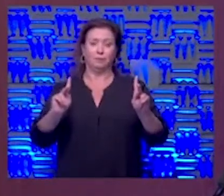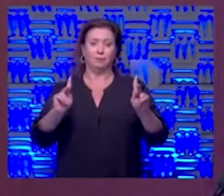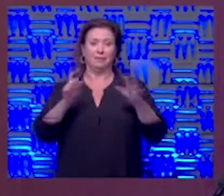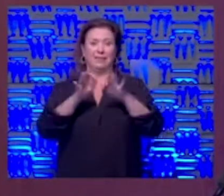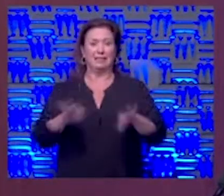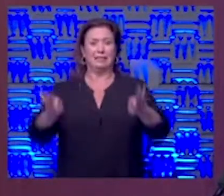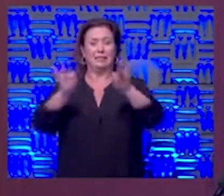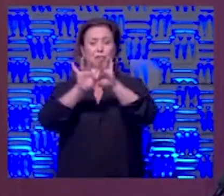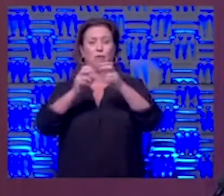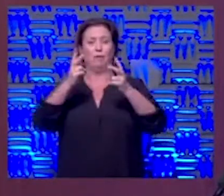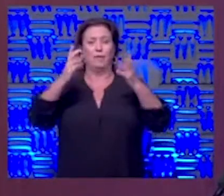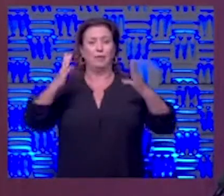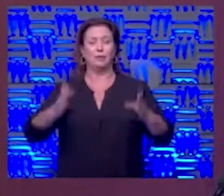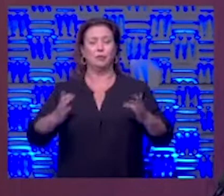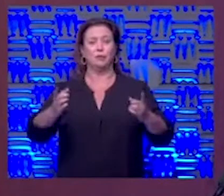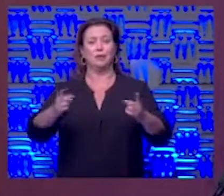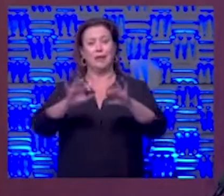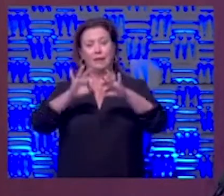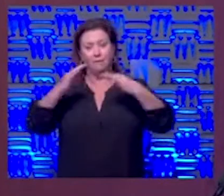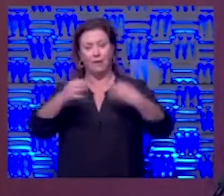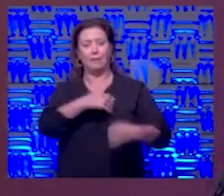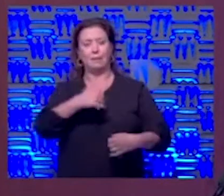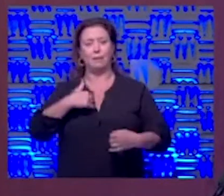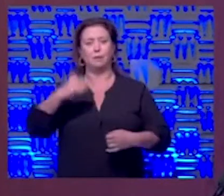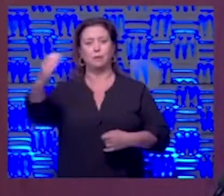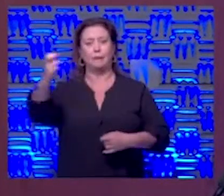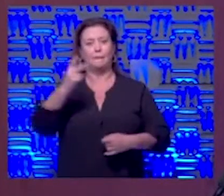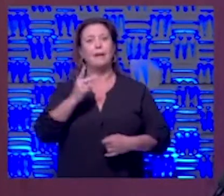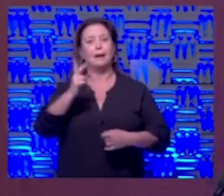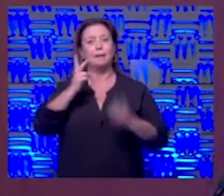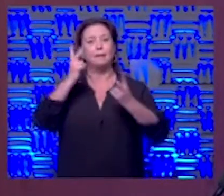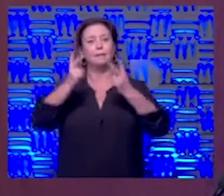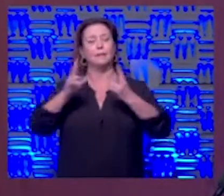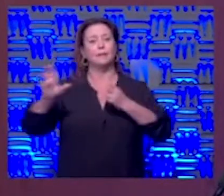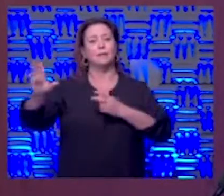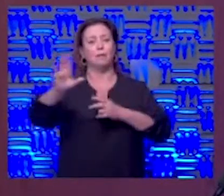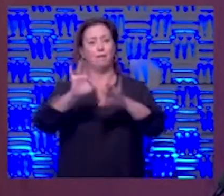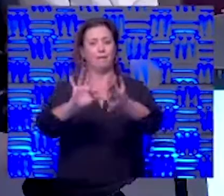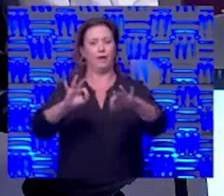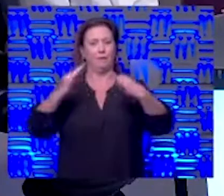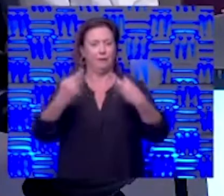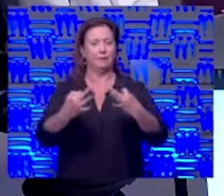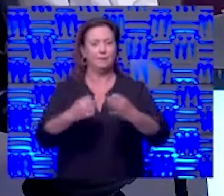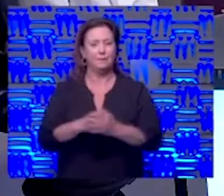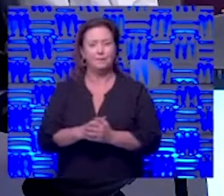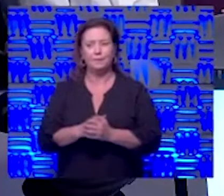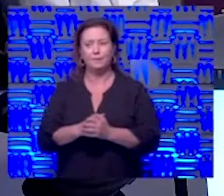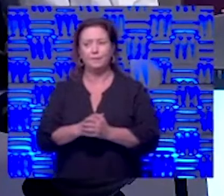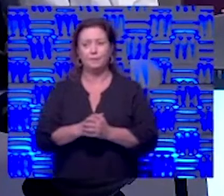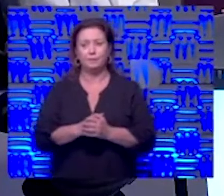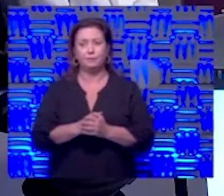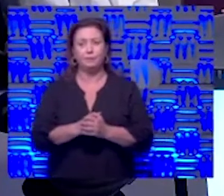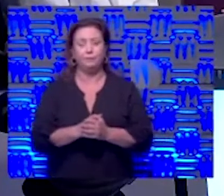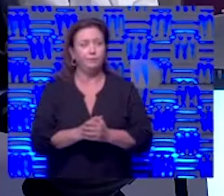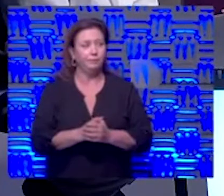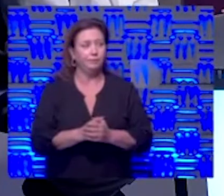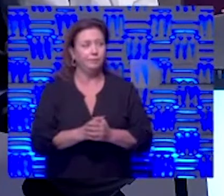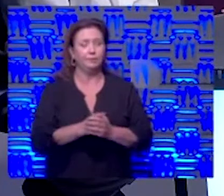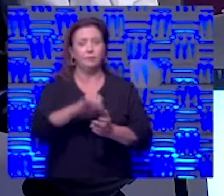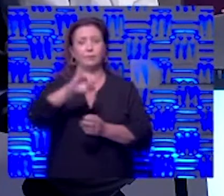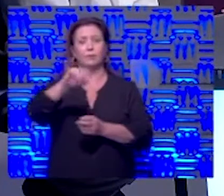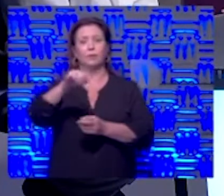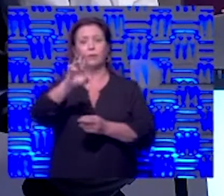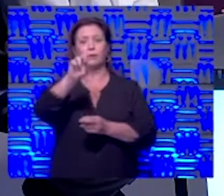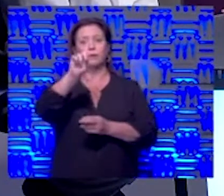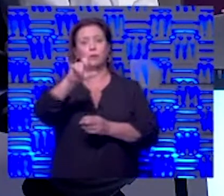essential visitors and family members to come and see their loved ones. All right. Do you have another one? Judy